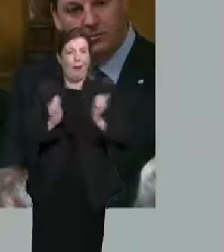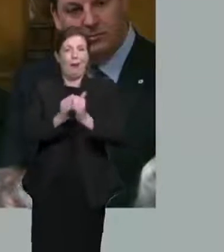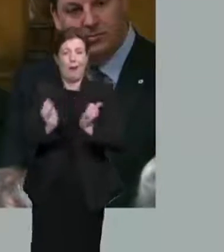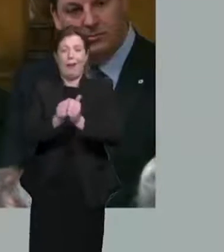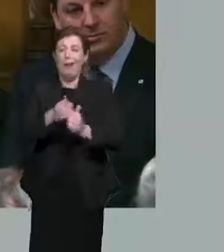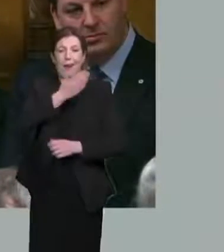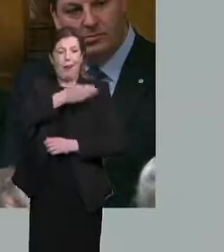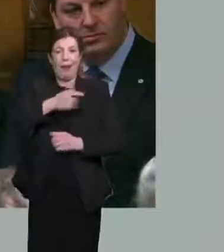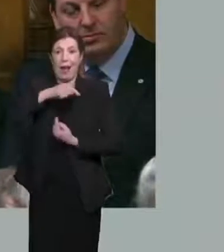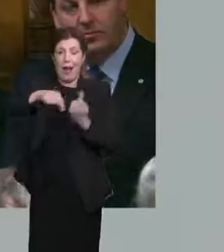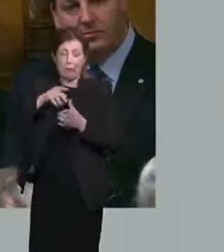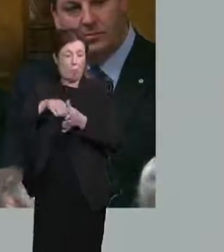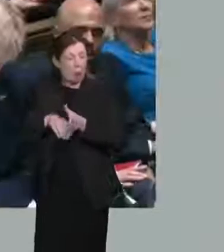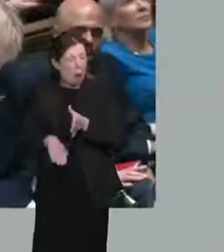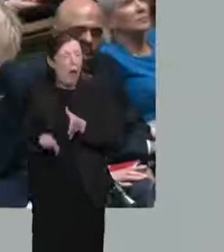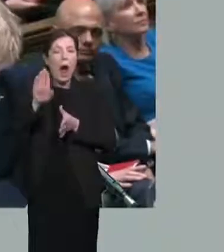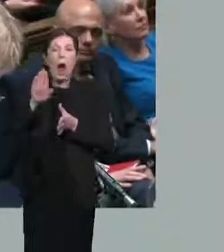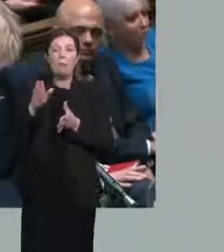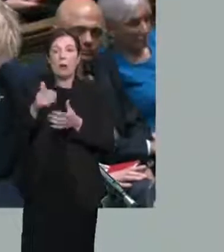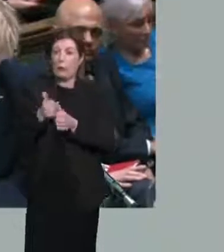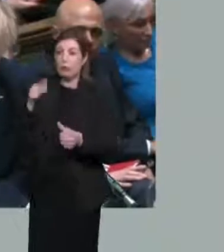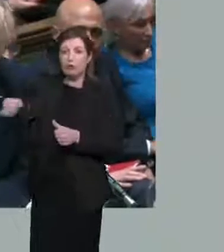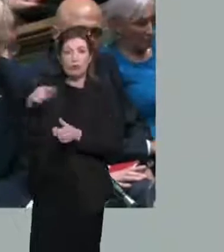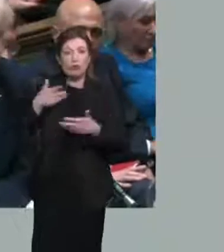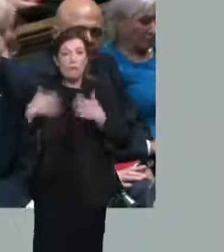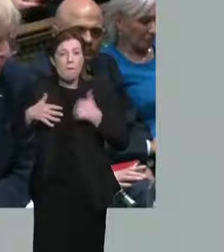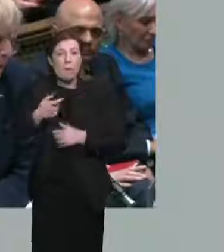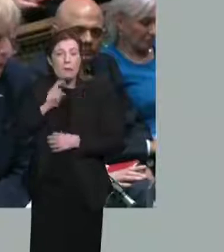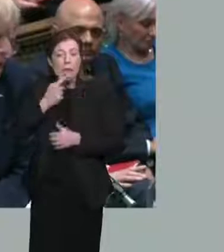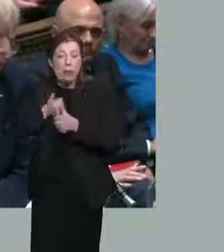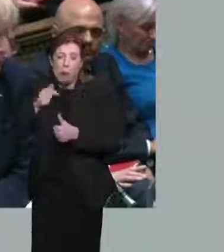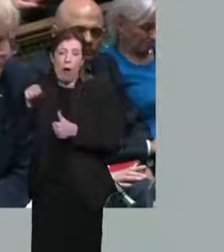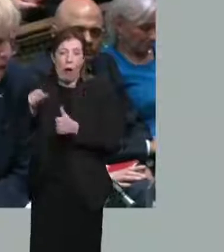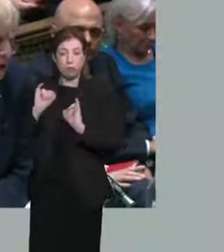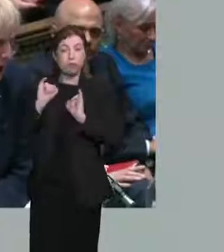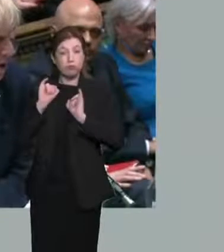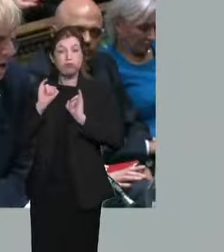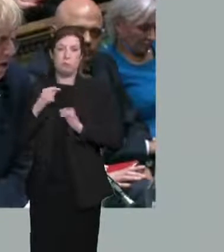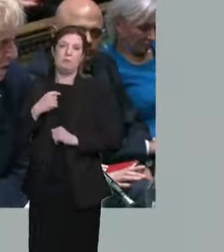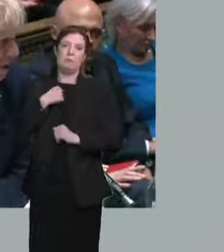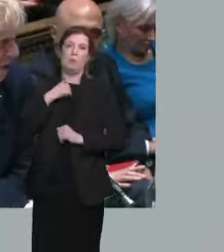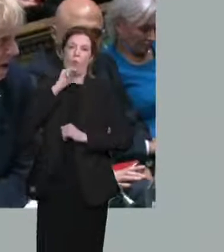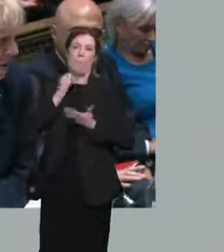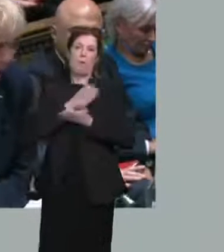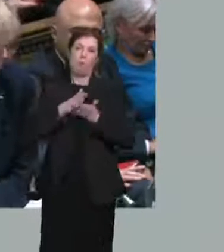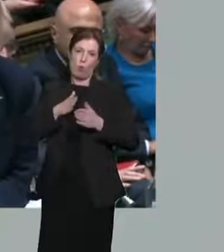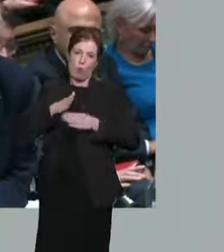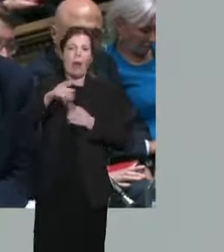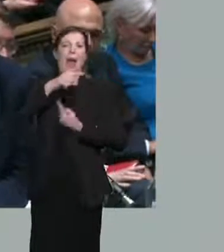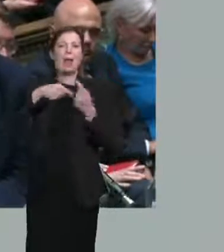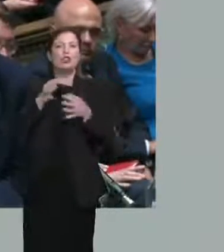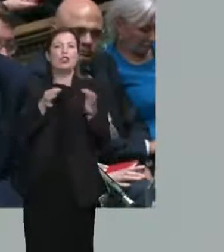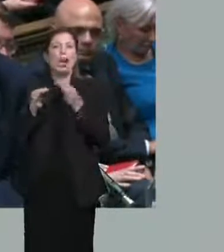cost of energy for British industry, including steel. I will be bringing forward a British energy security